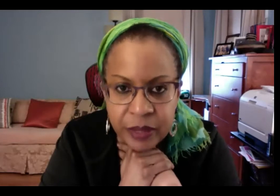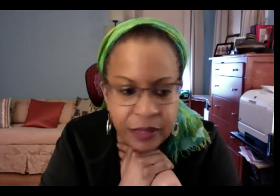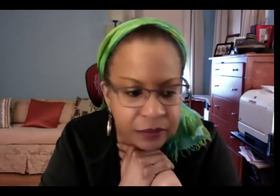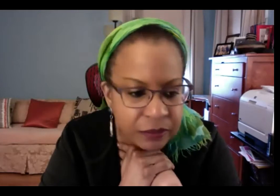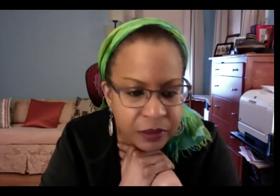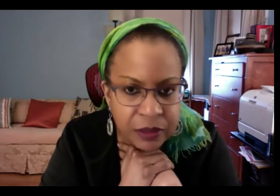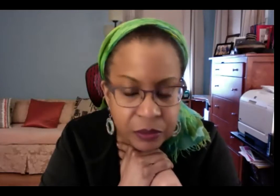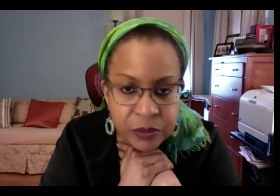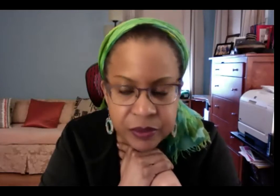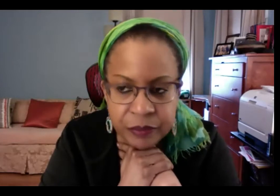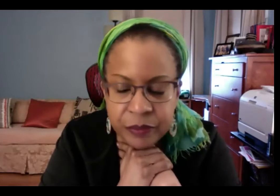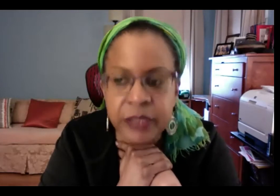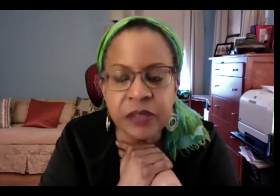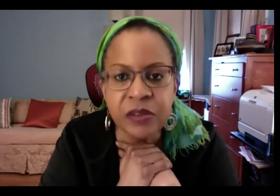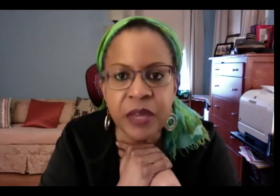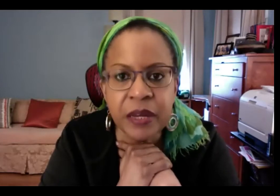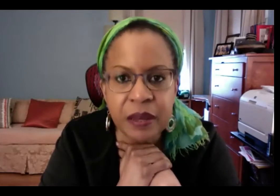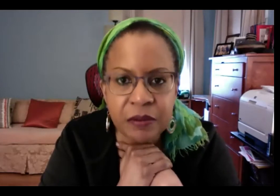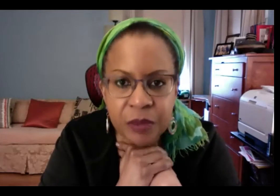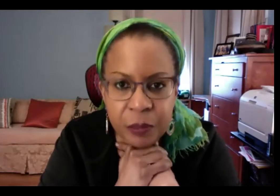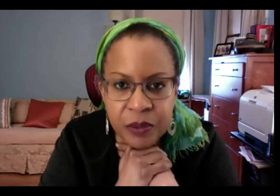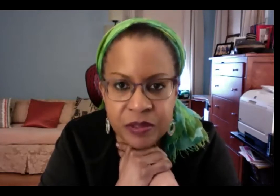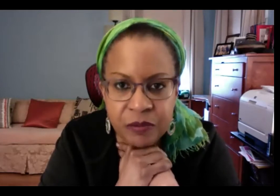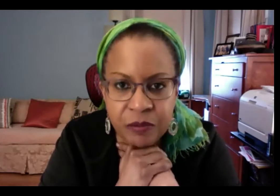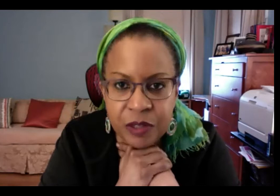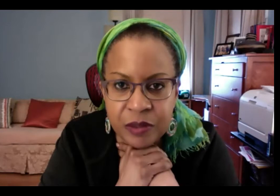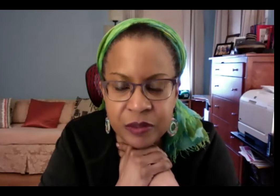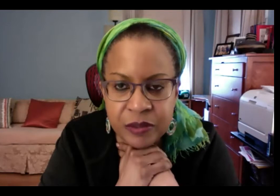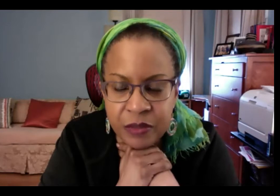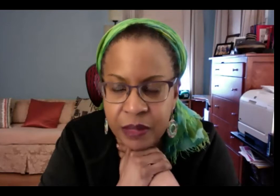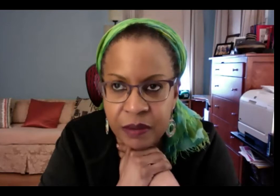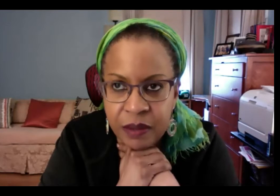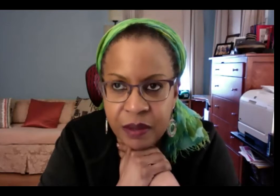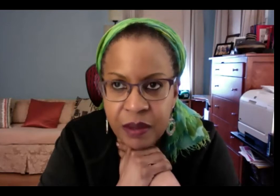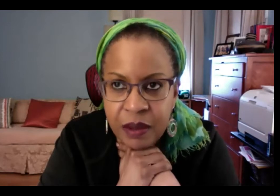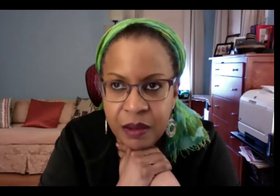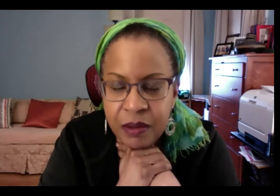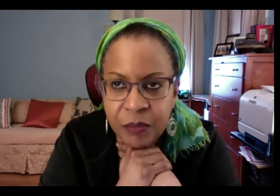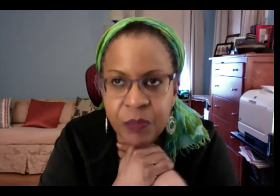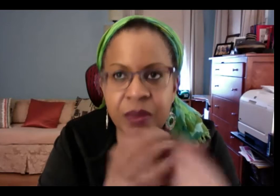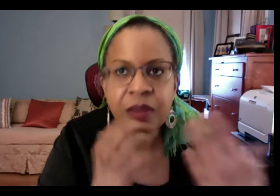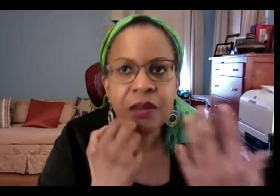welcoming and inclusive, right? So that every person feels that